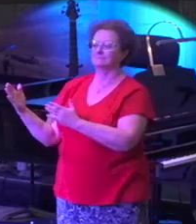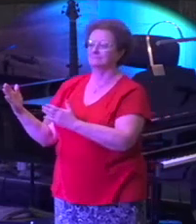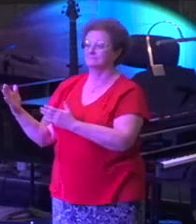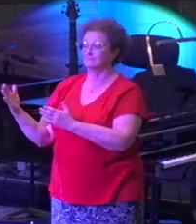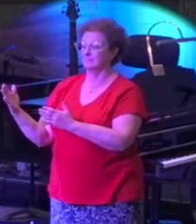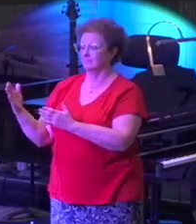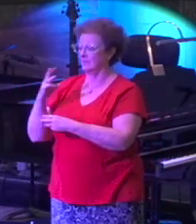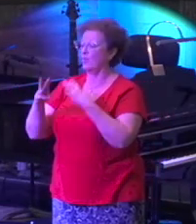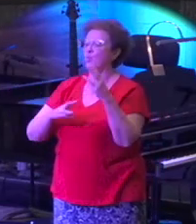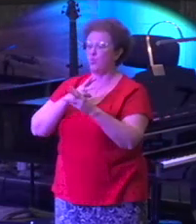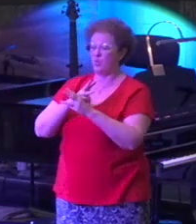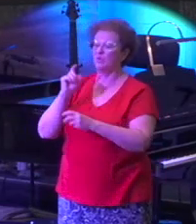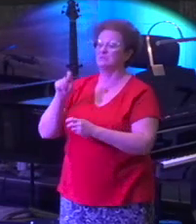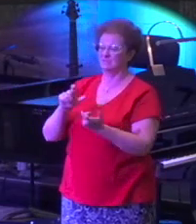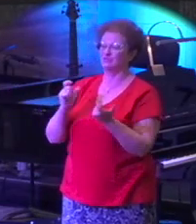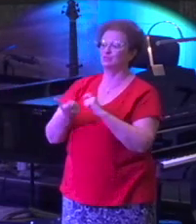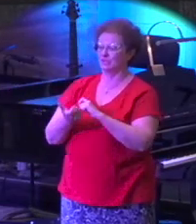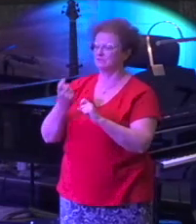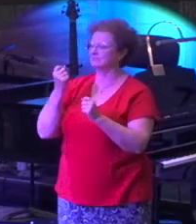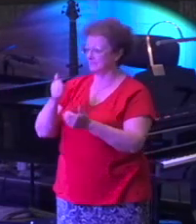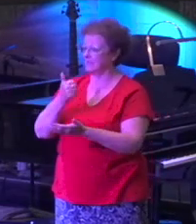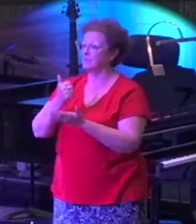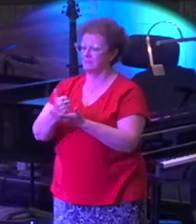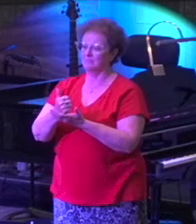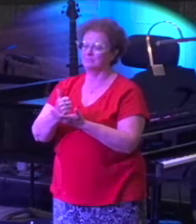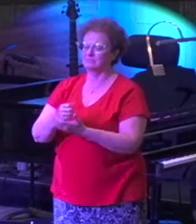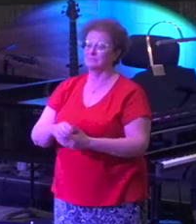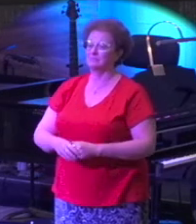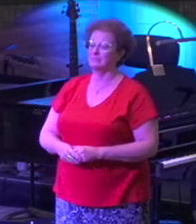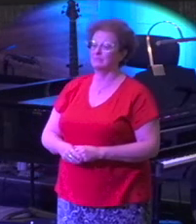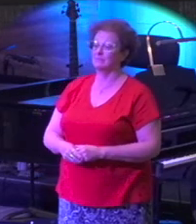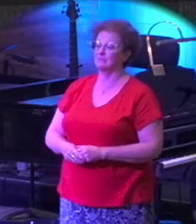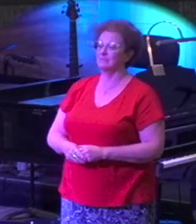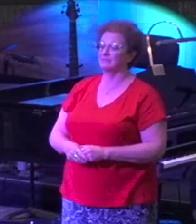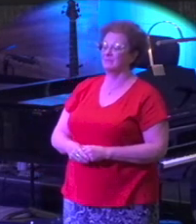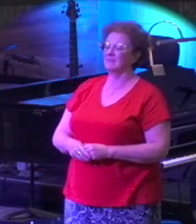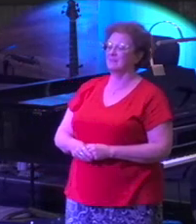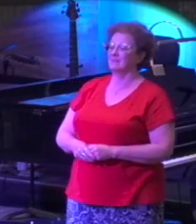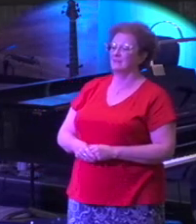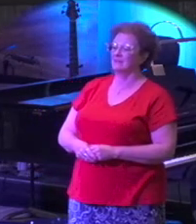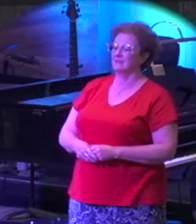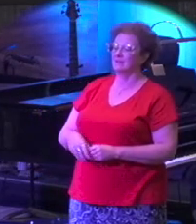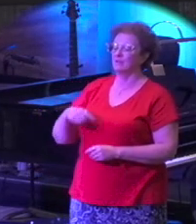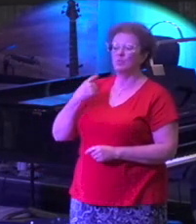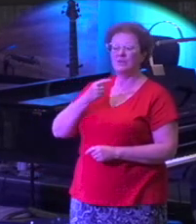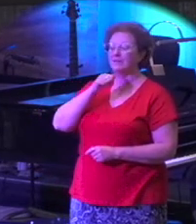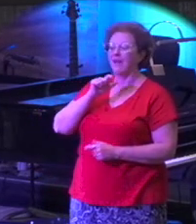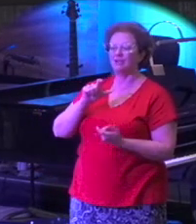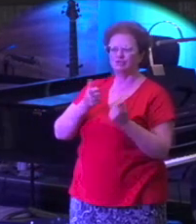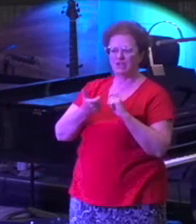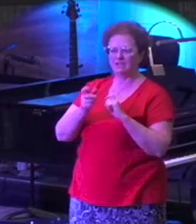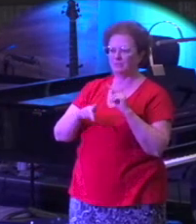to turn around. Amen? But the person who's going to do the turning is not you and me or our eloquent witness. It will